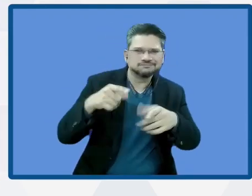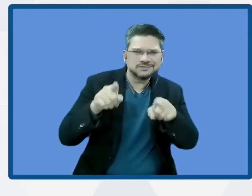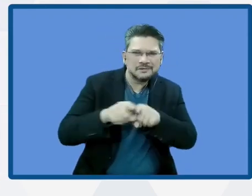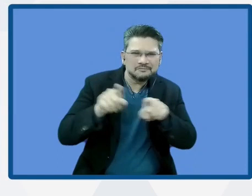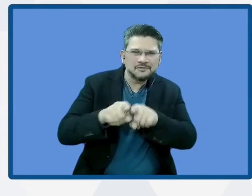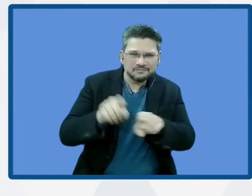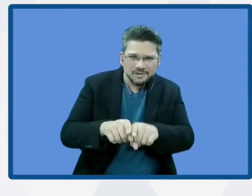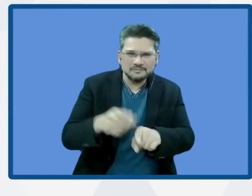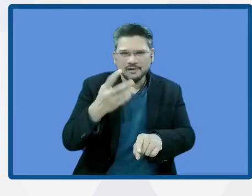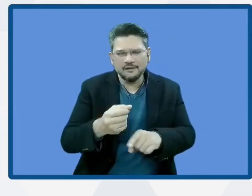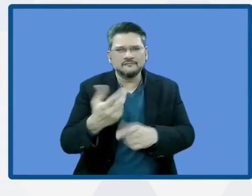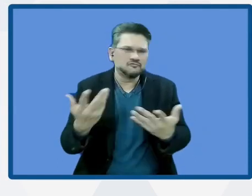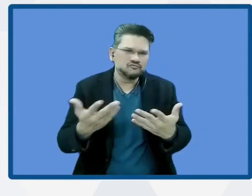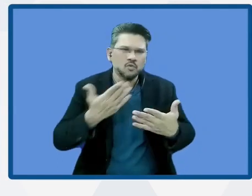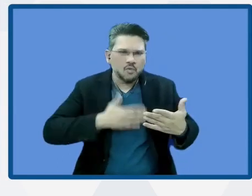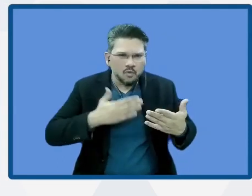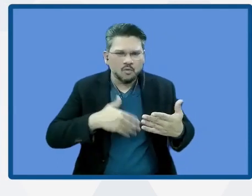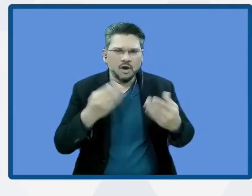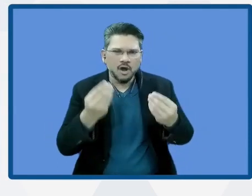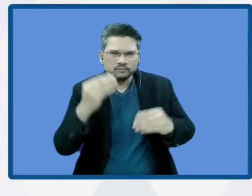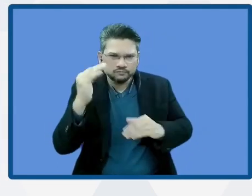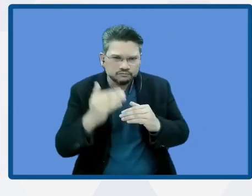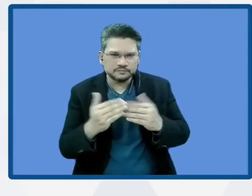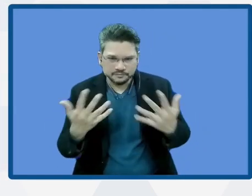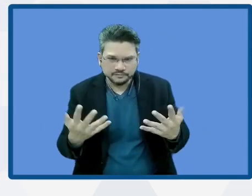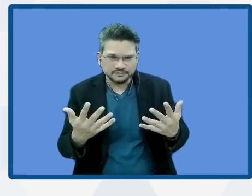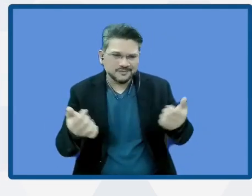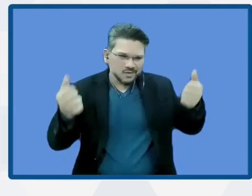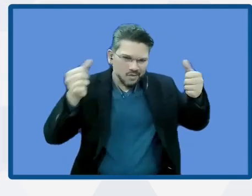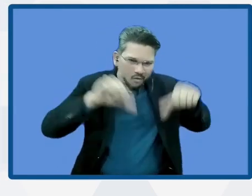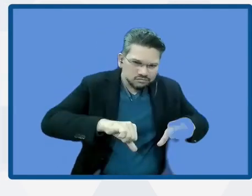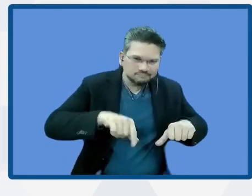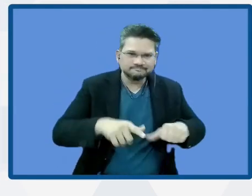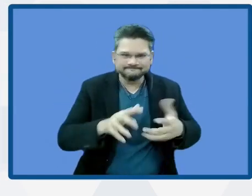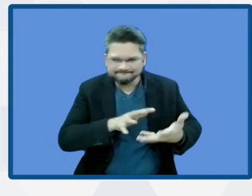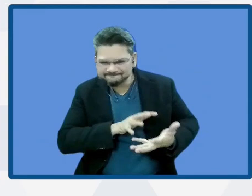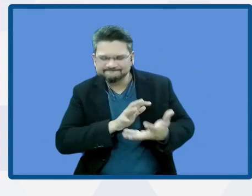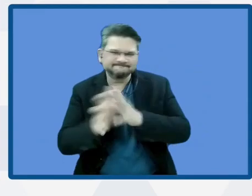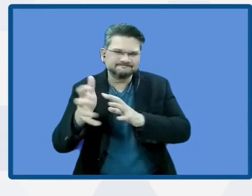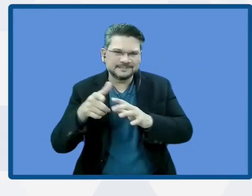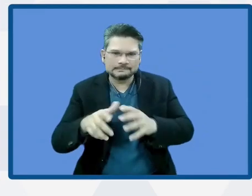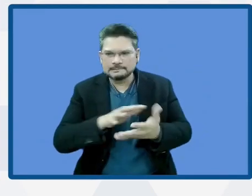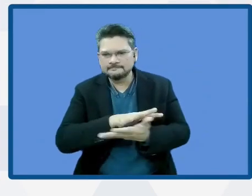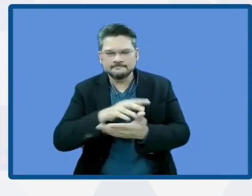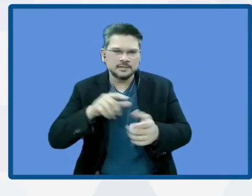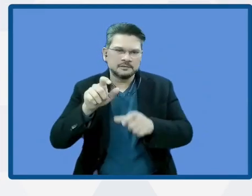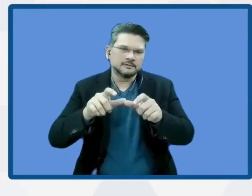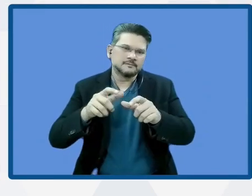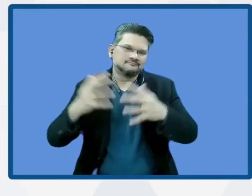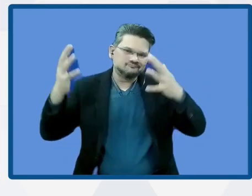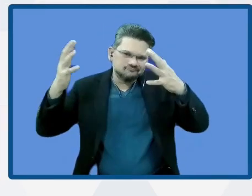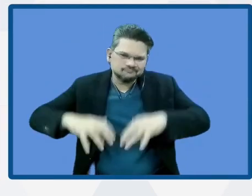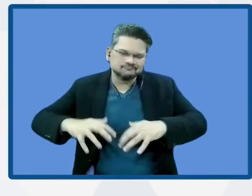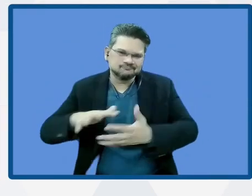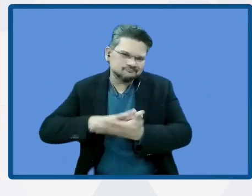we should not only focus on loss and damage caused by disasters, but now